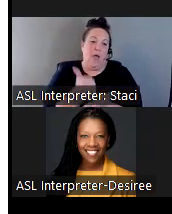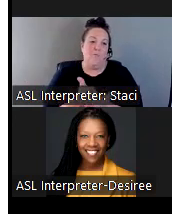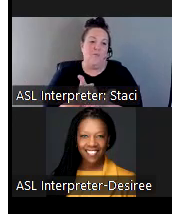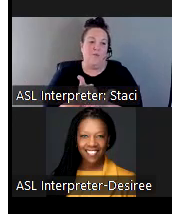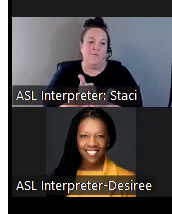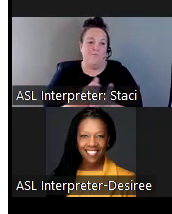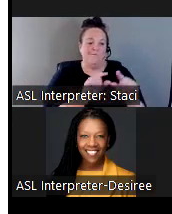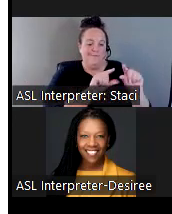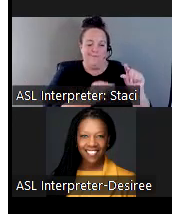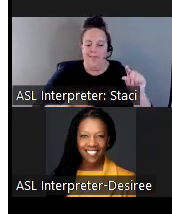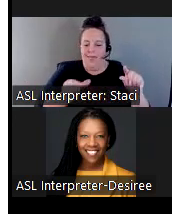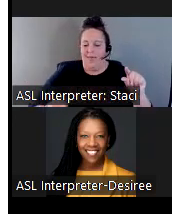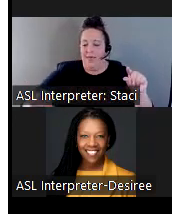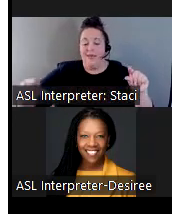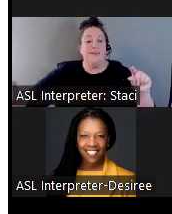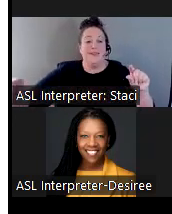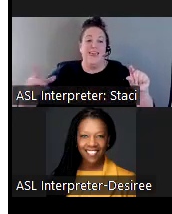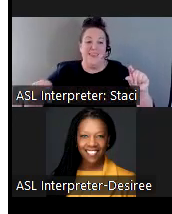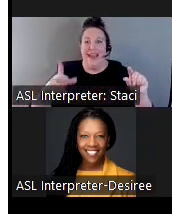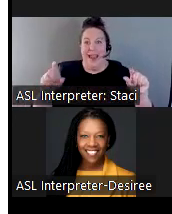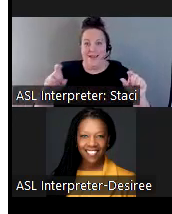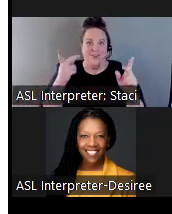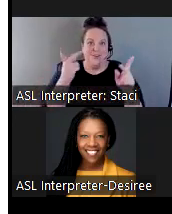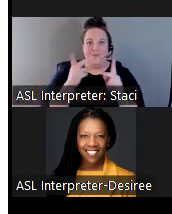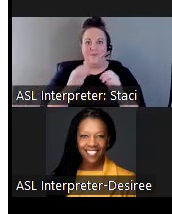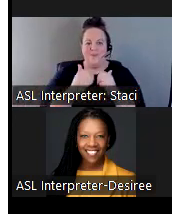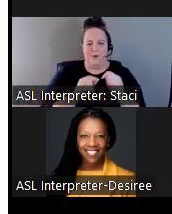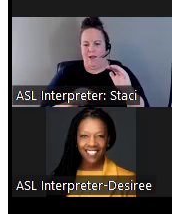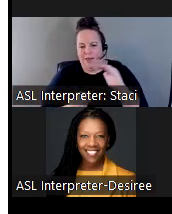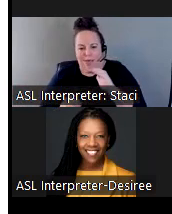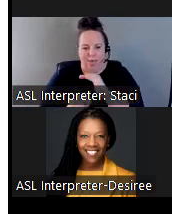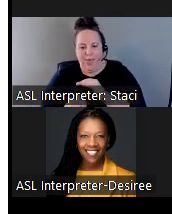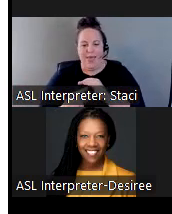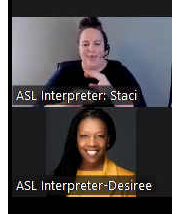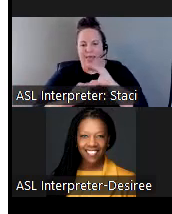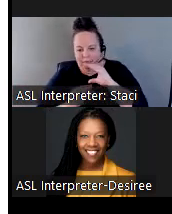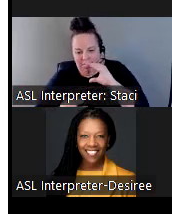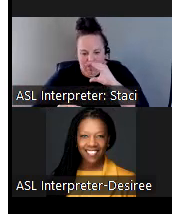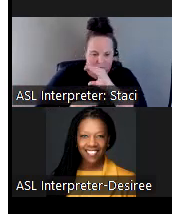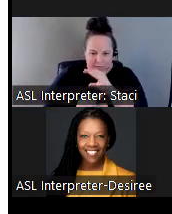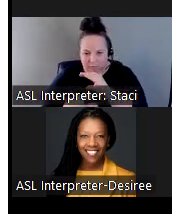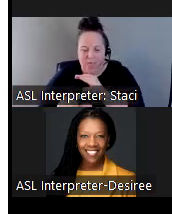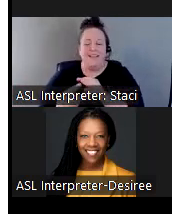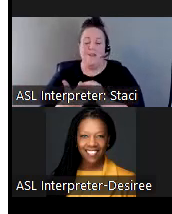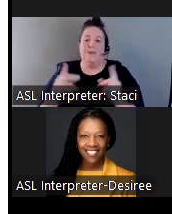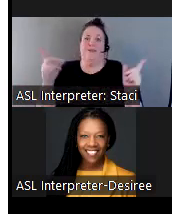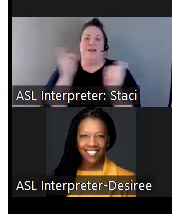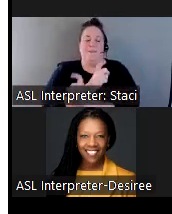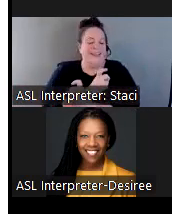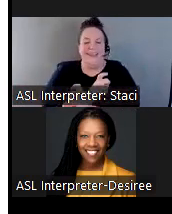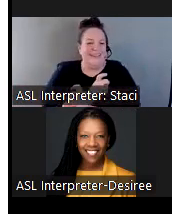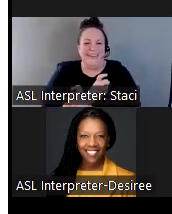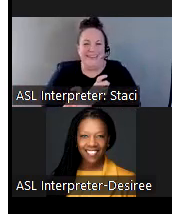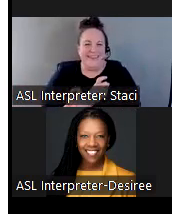the concept. They have to navigate this pipeline, right? And that's complicated. And so we are not going to be